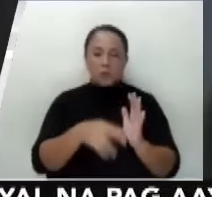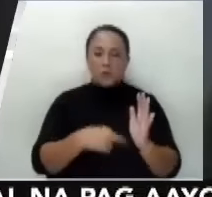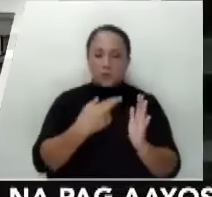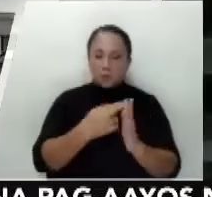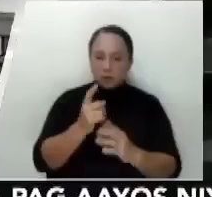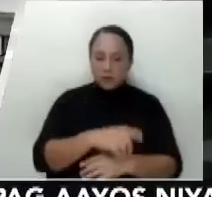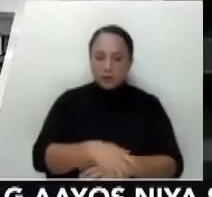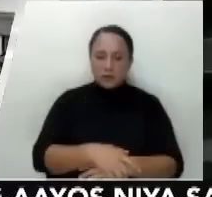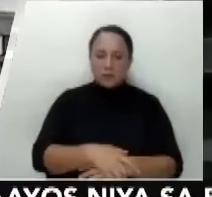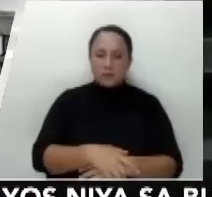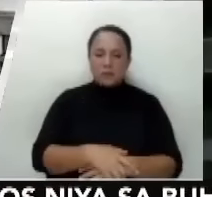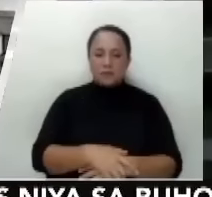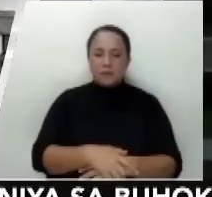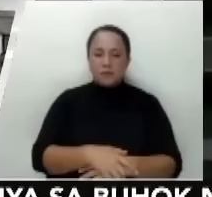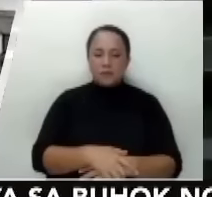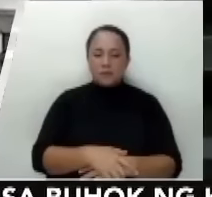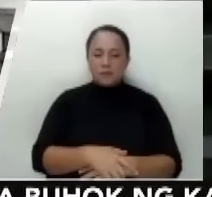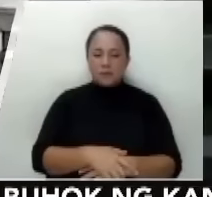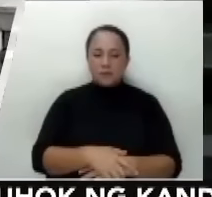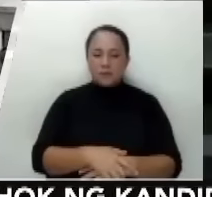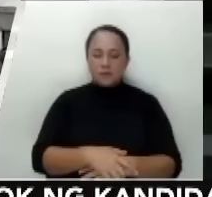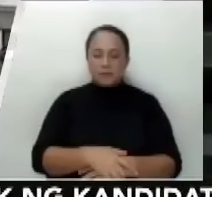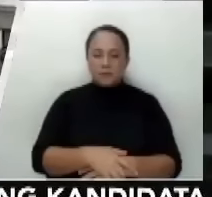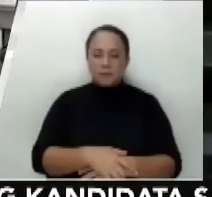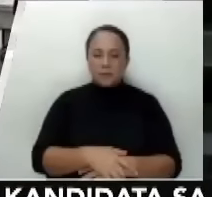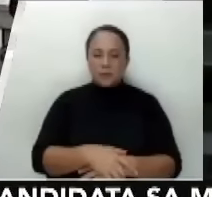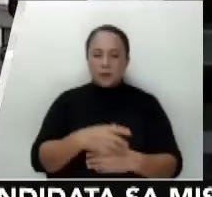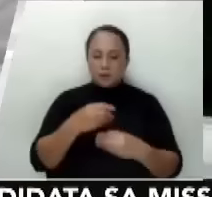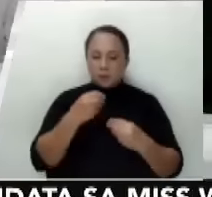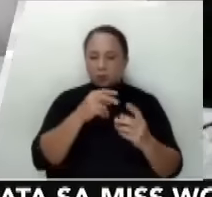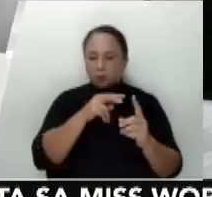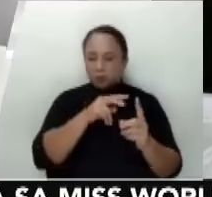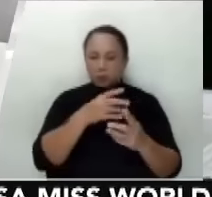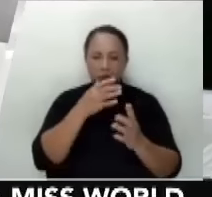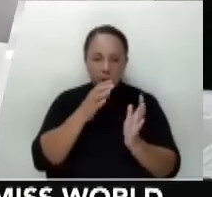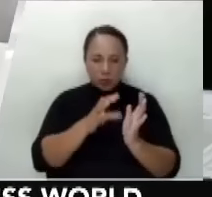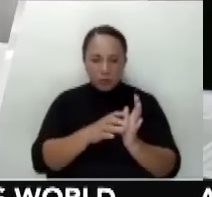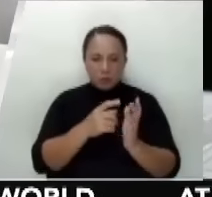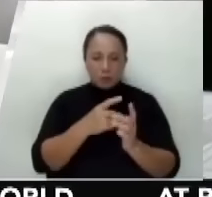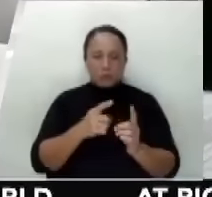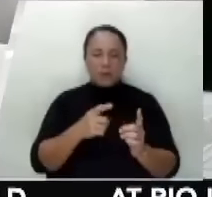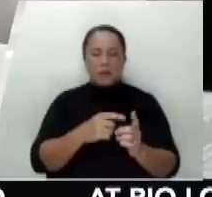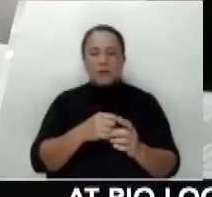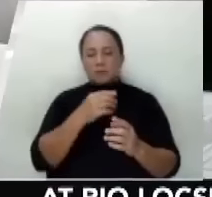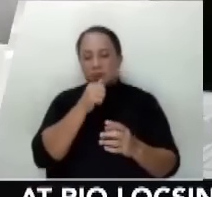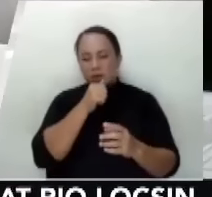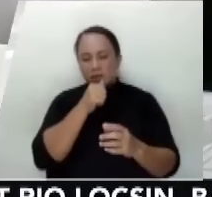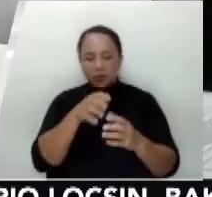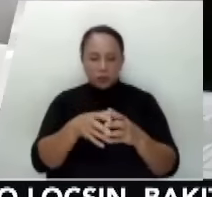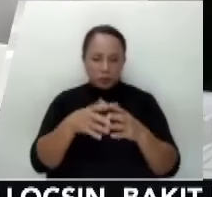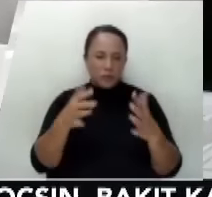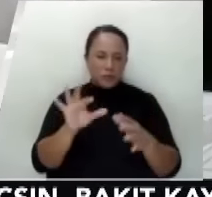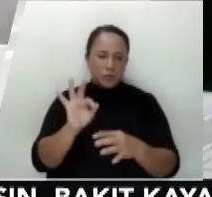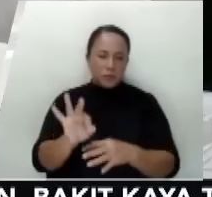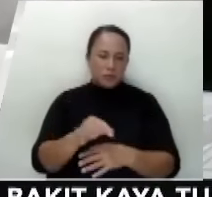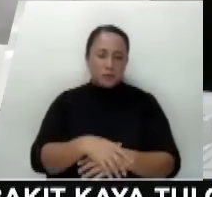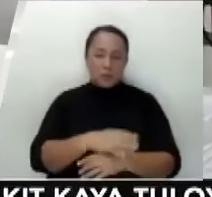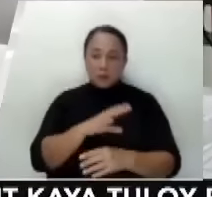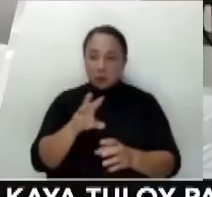to hear the side or comments from the private sector. That's all. Our involvement in this